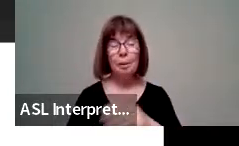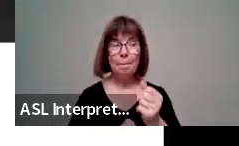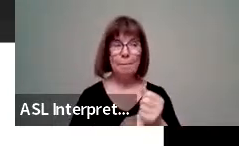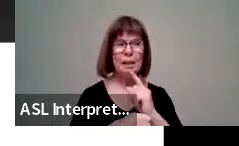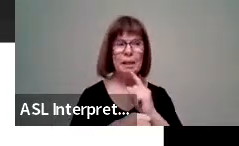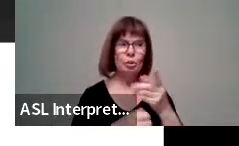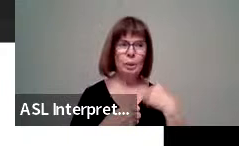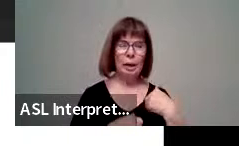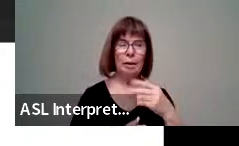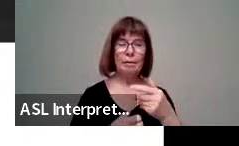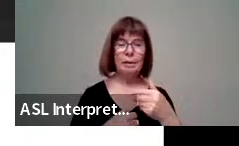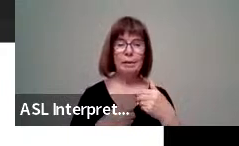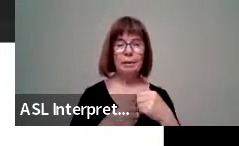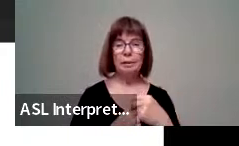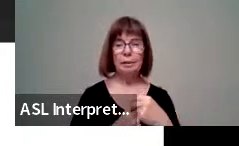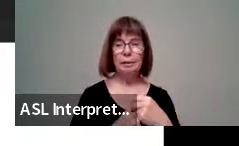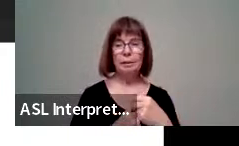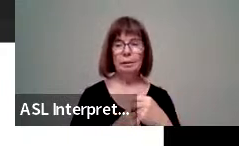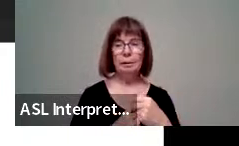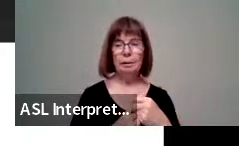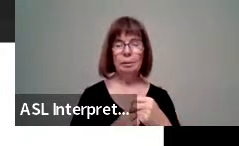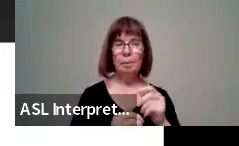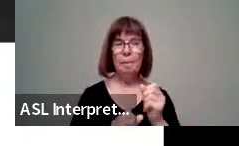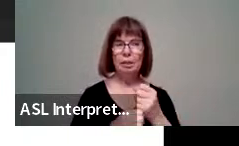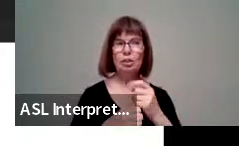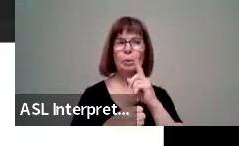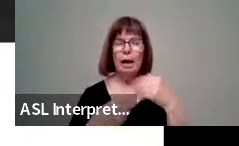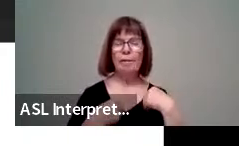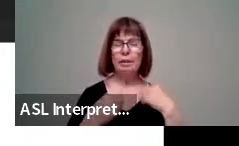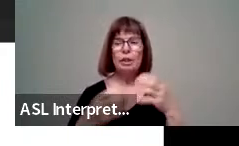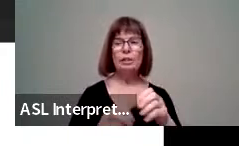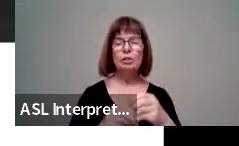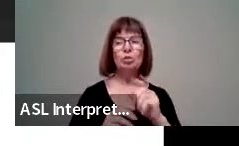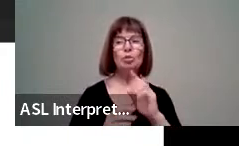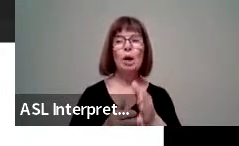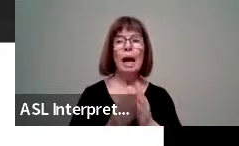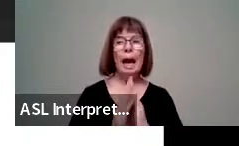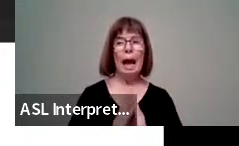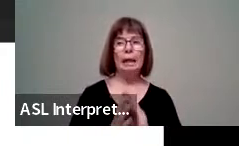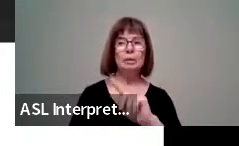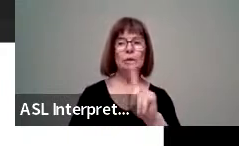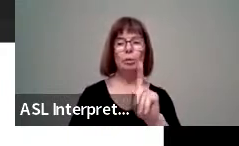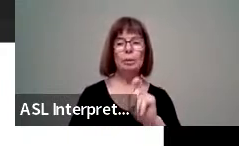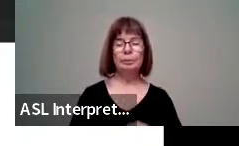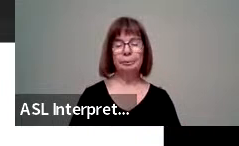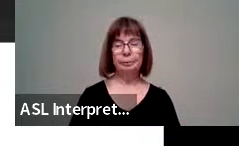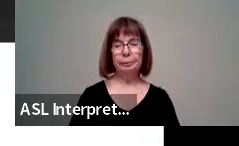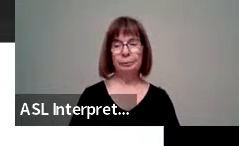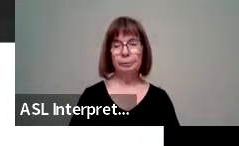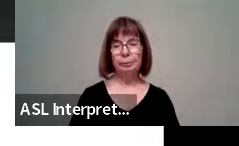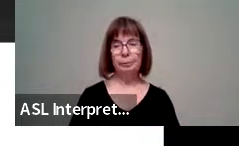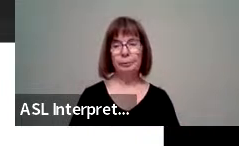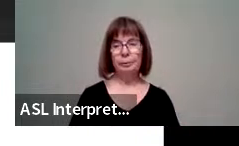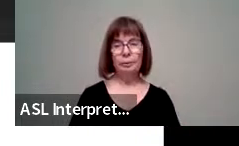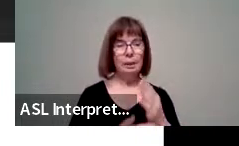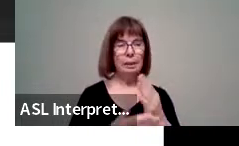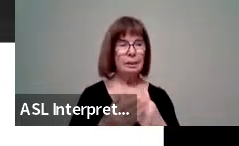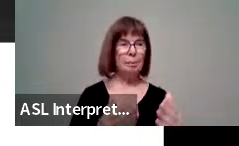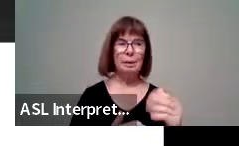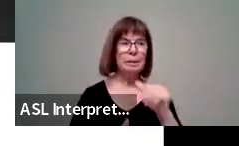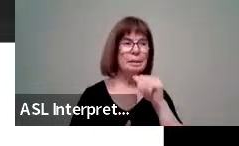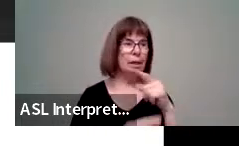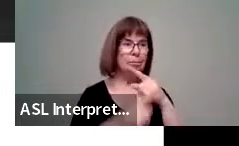to difference in opinion. Raise questions. And so she definitely like major. And someone is not